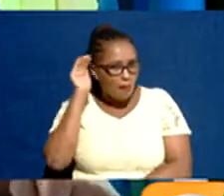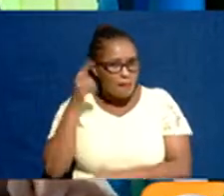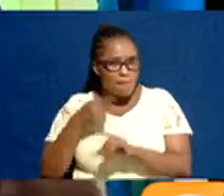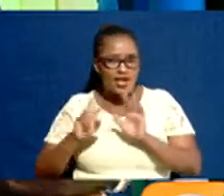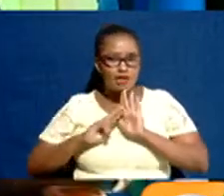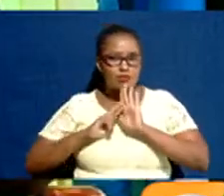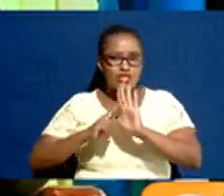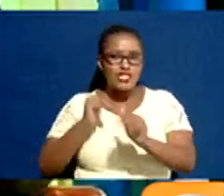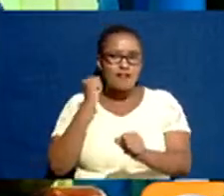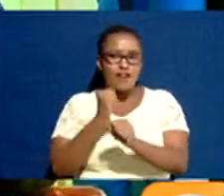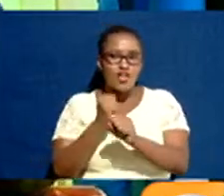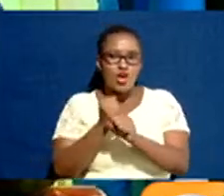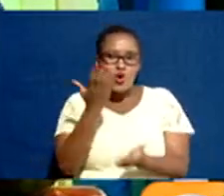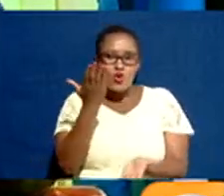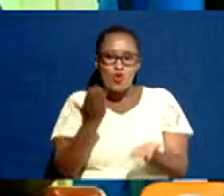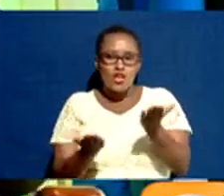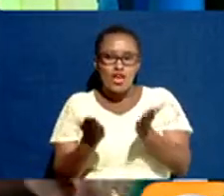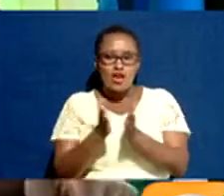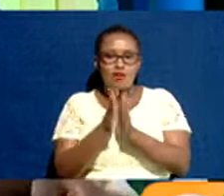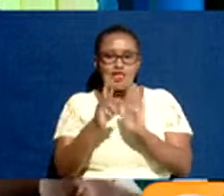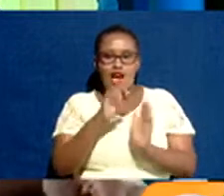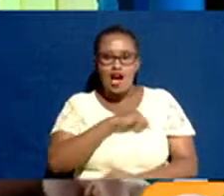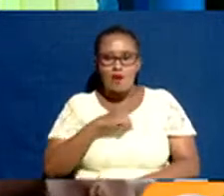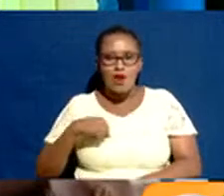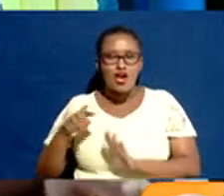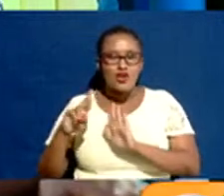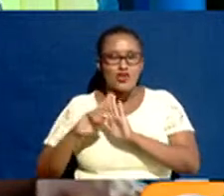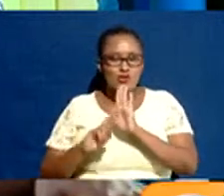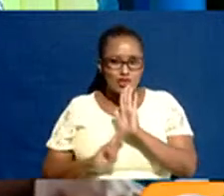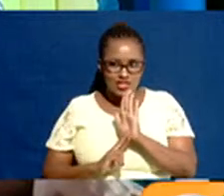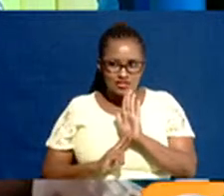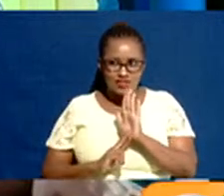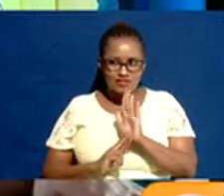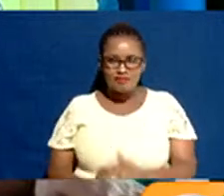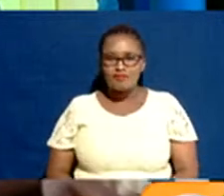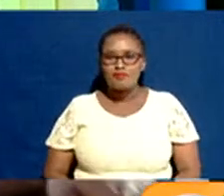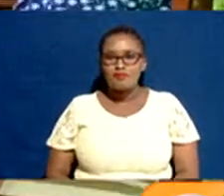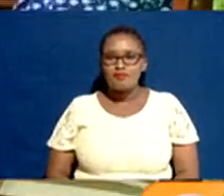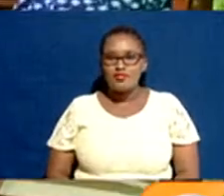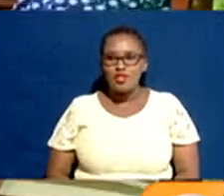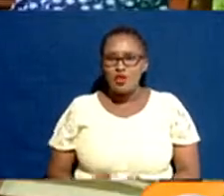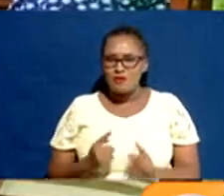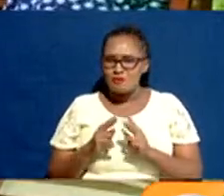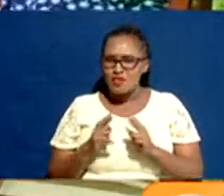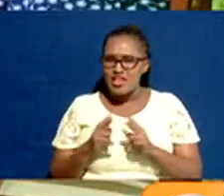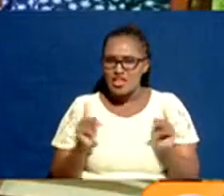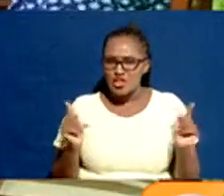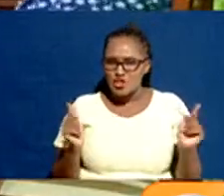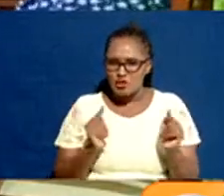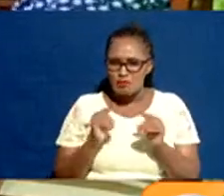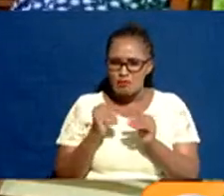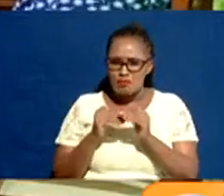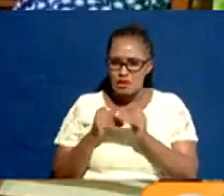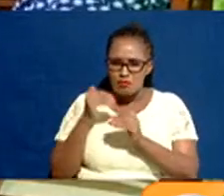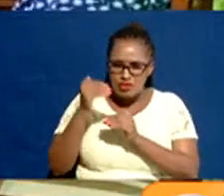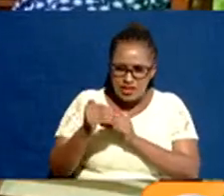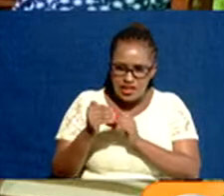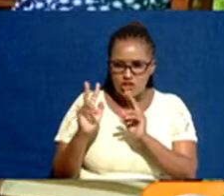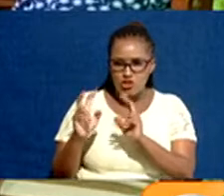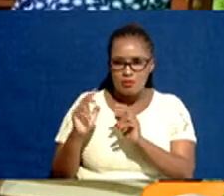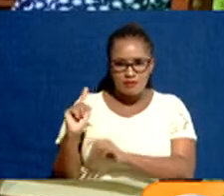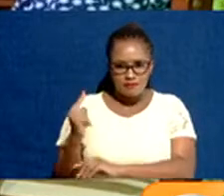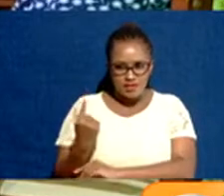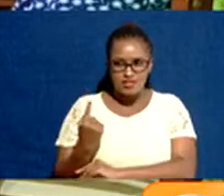will be done according to our rules. Thank you. Just on that, and very briefly, before we move on to the next topic of